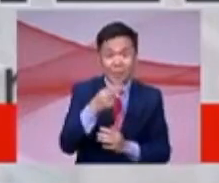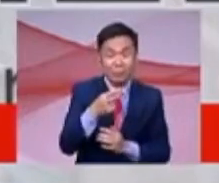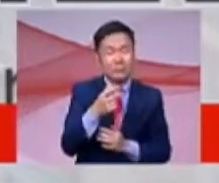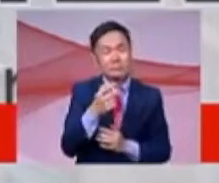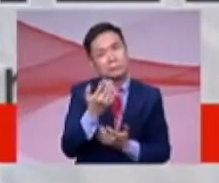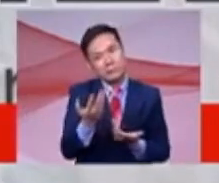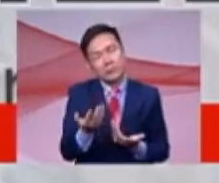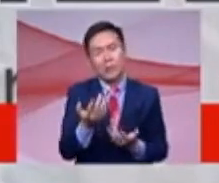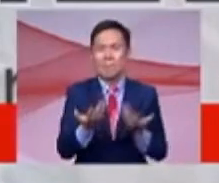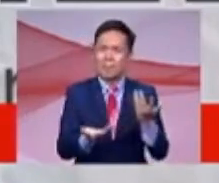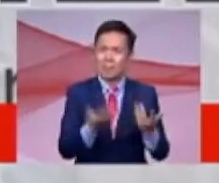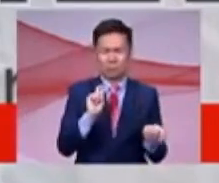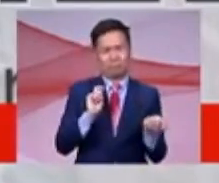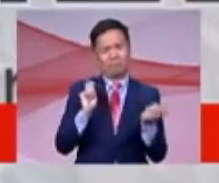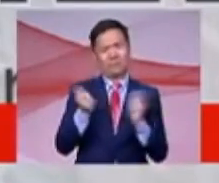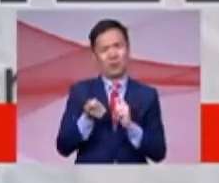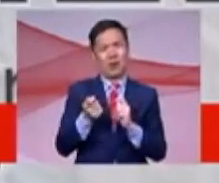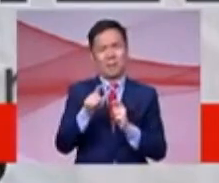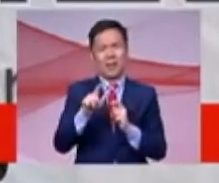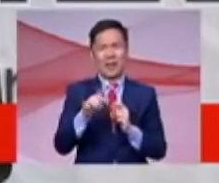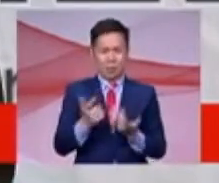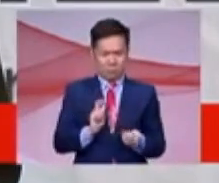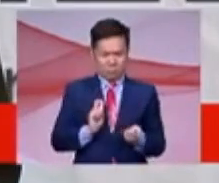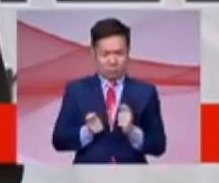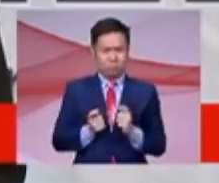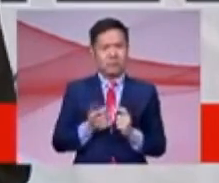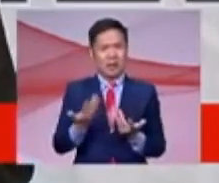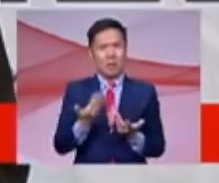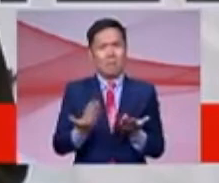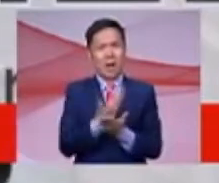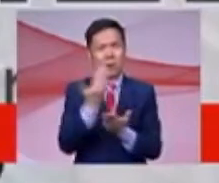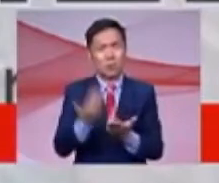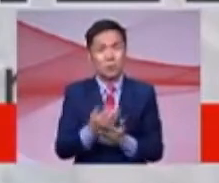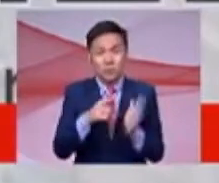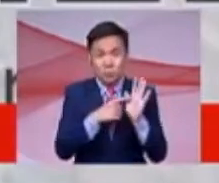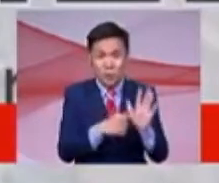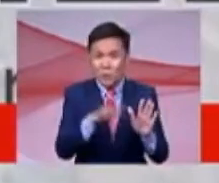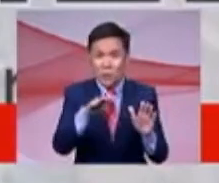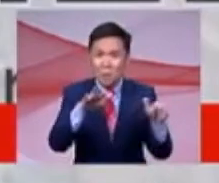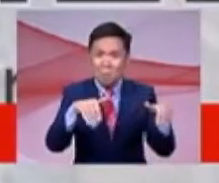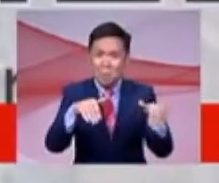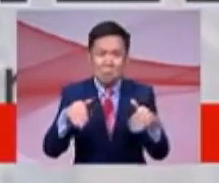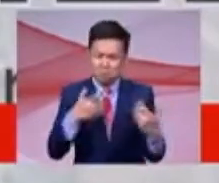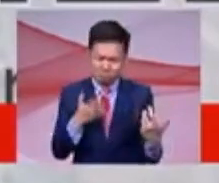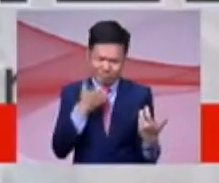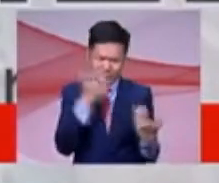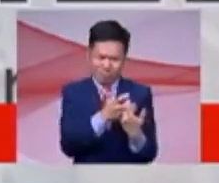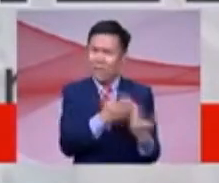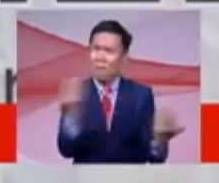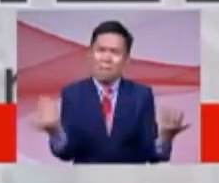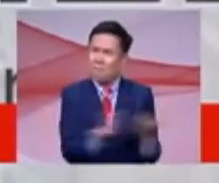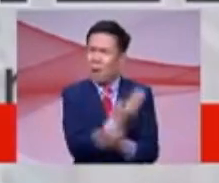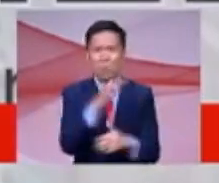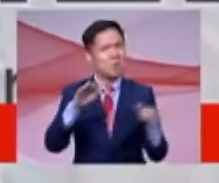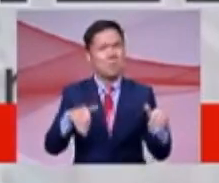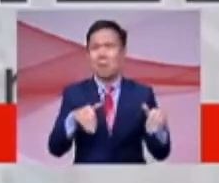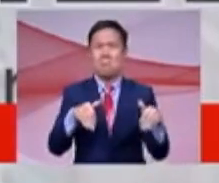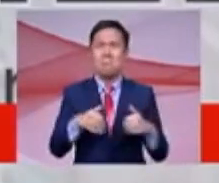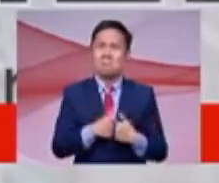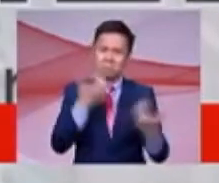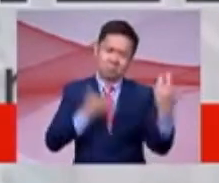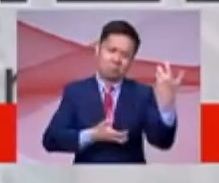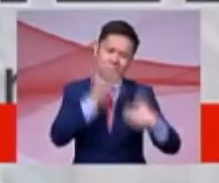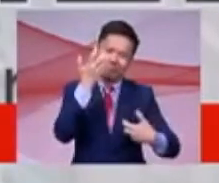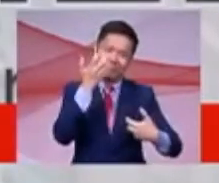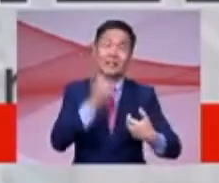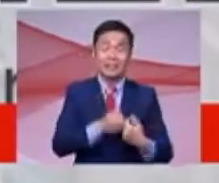Ways of doing things. We need to adapt to the new environment. It shows that we are not adapting to the new environment,